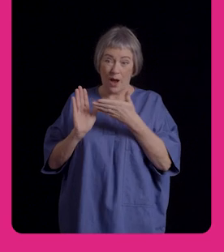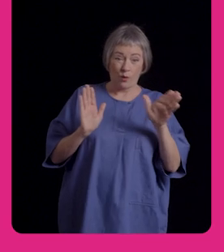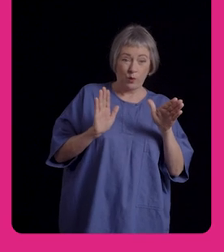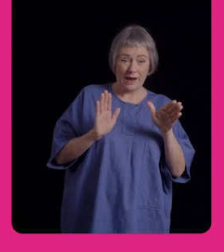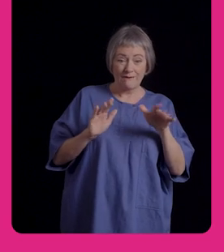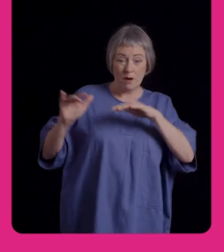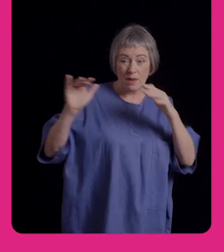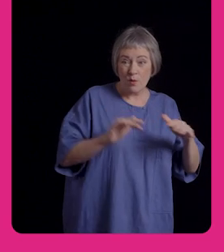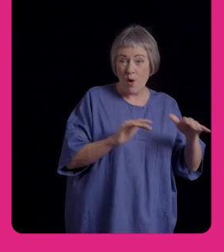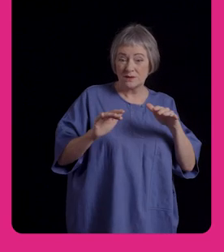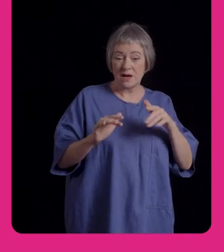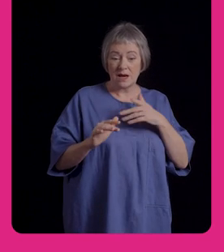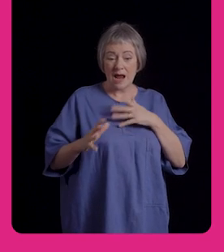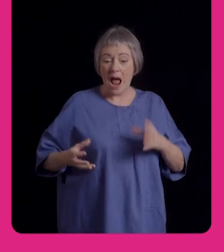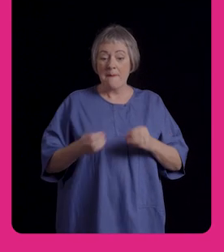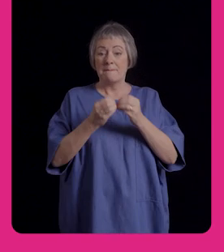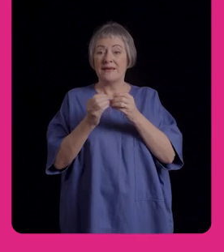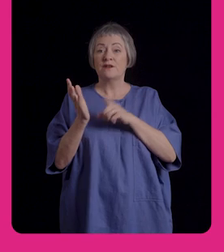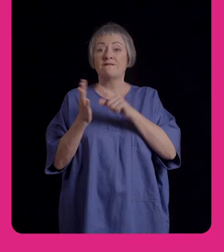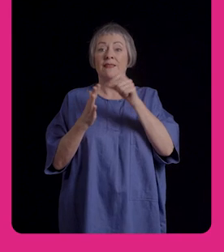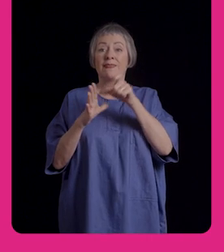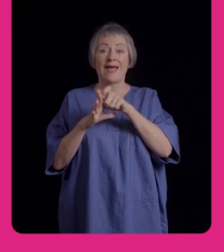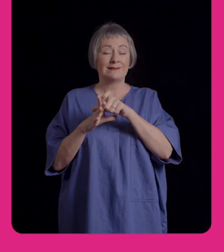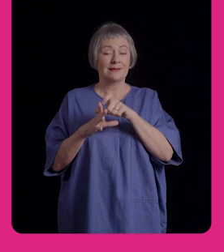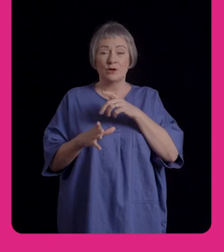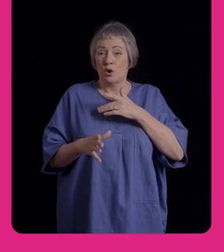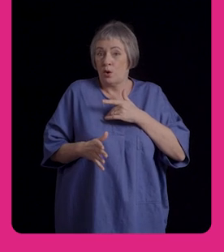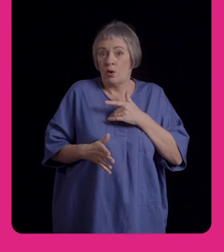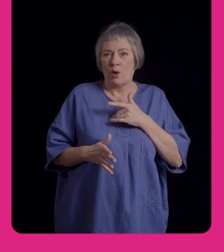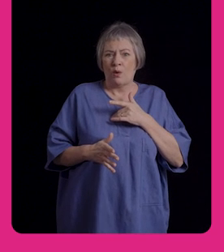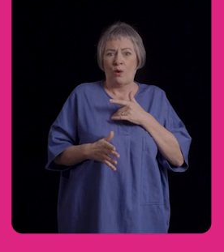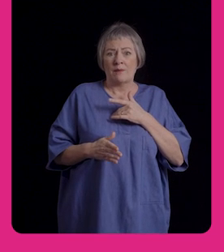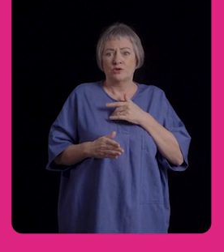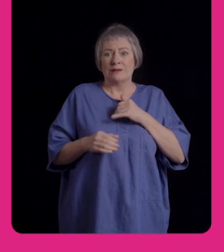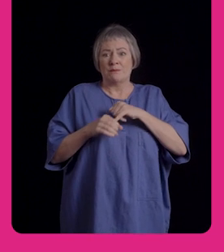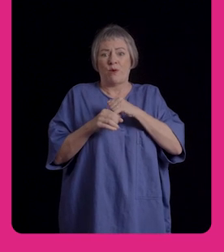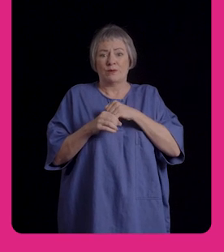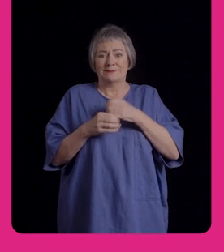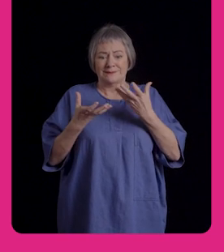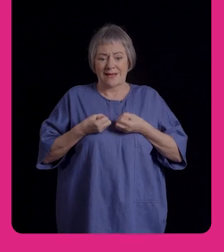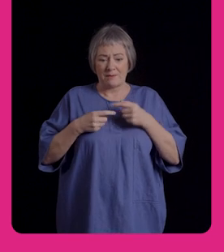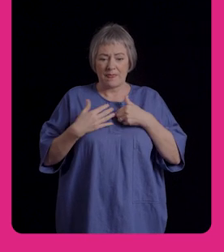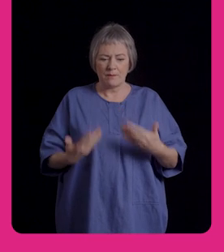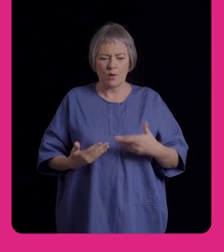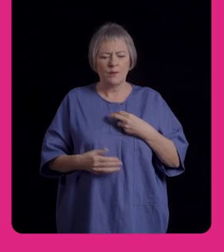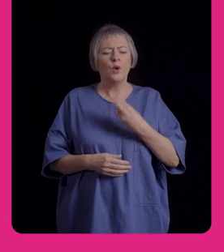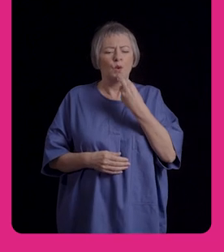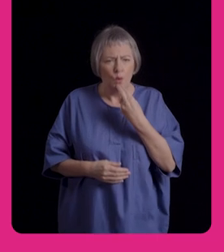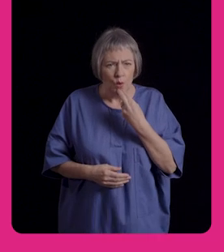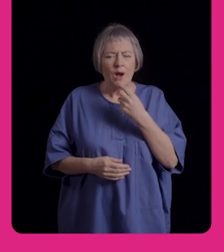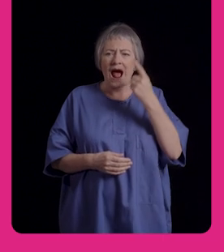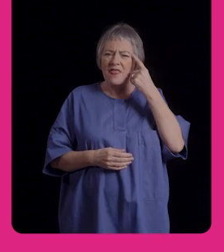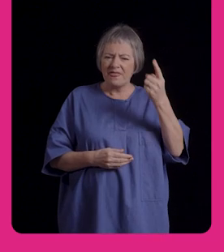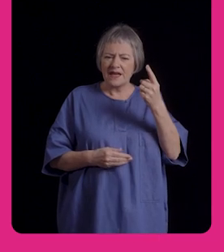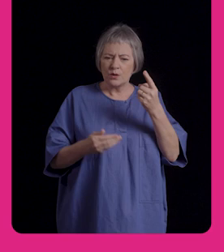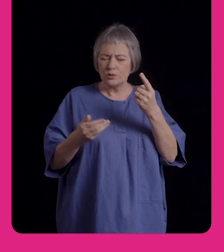water. I must explain, I'm made of lead. You have no idea how frightened I am right now. Whistler, I would suggest that